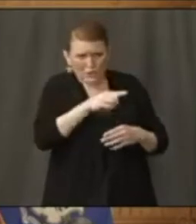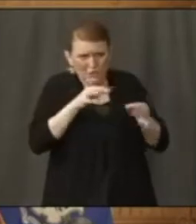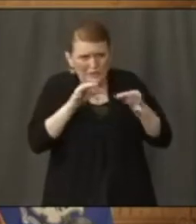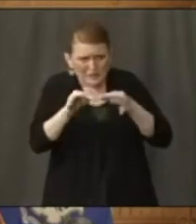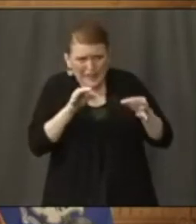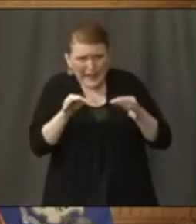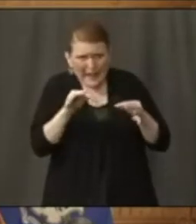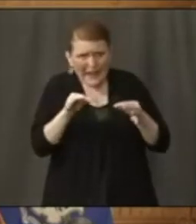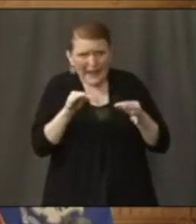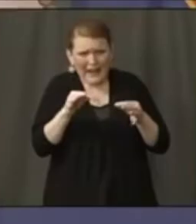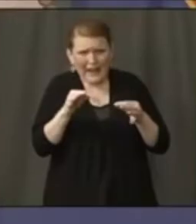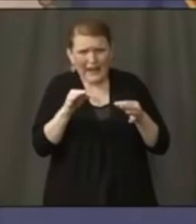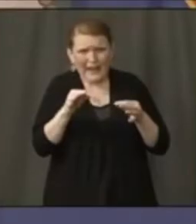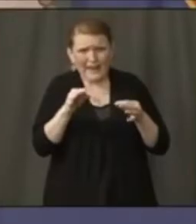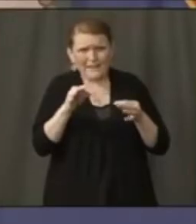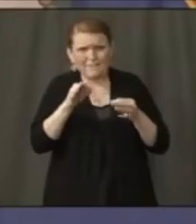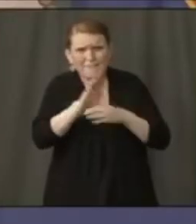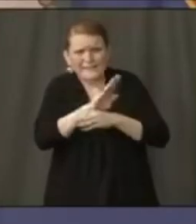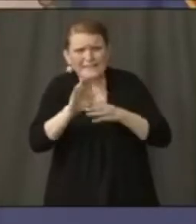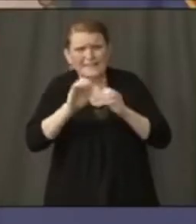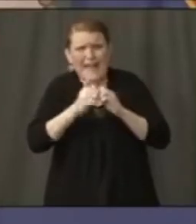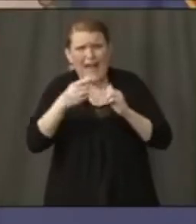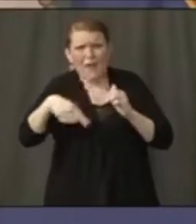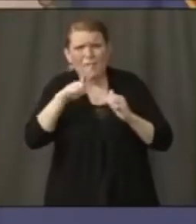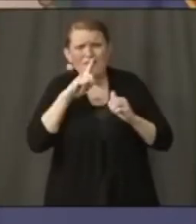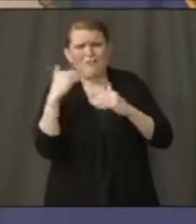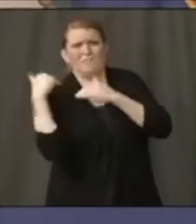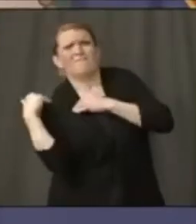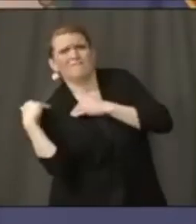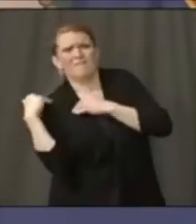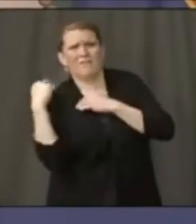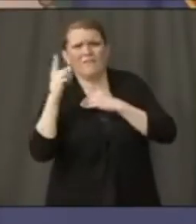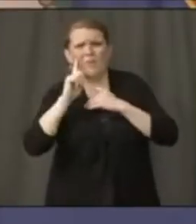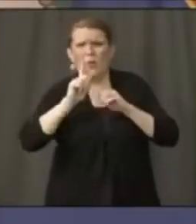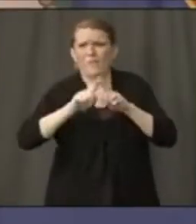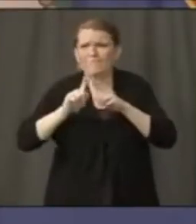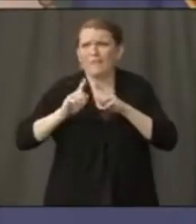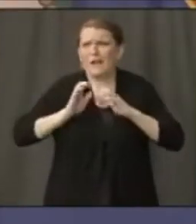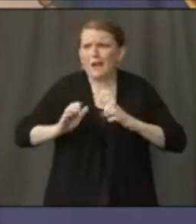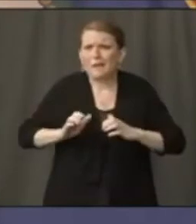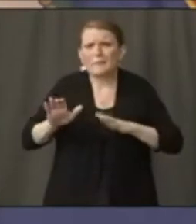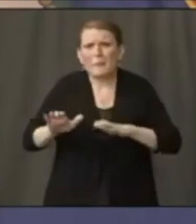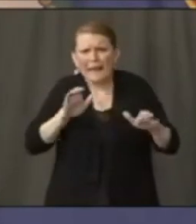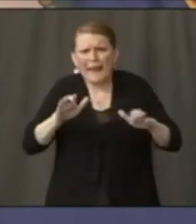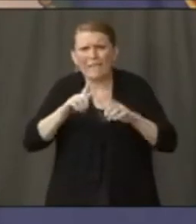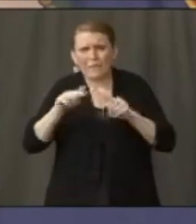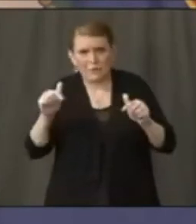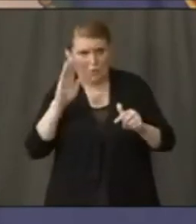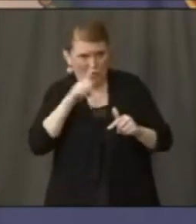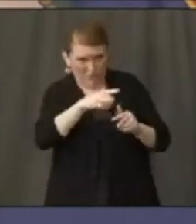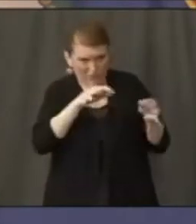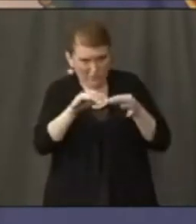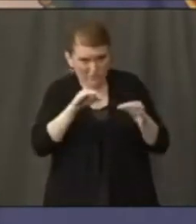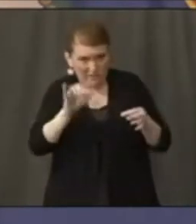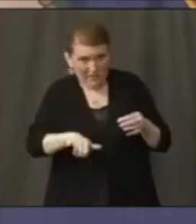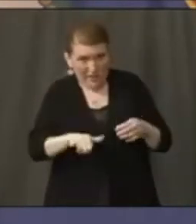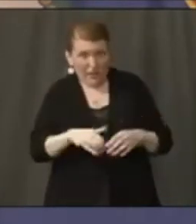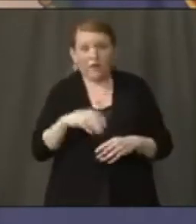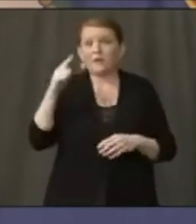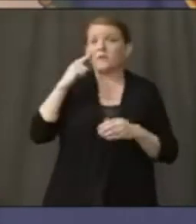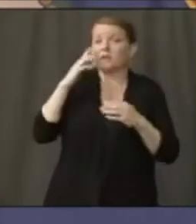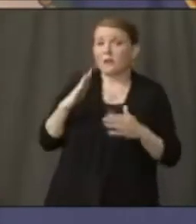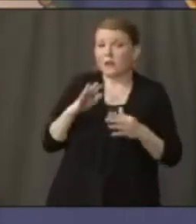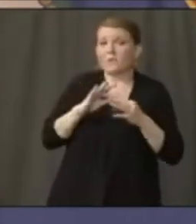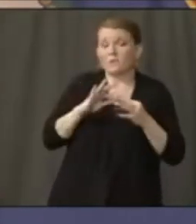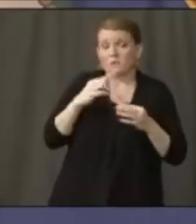we have been talking about that quite a bit, Paul, and that's one of the reasons that David Lehman worked closely with the Restaurant